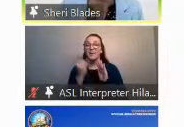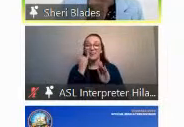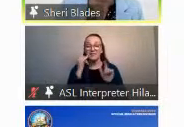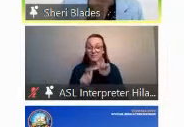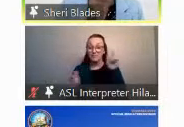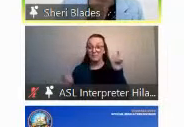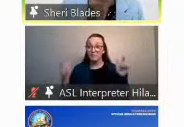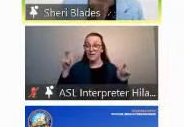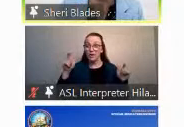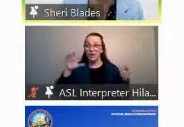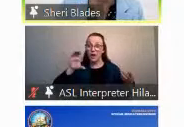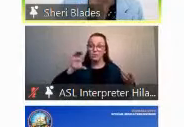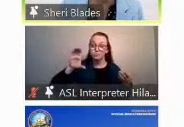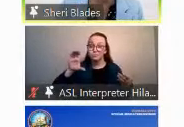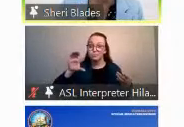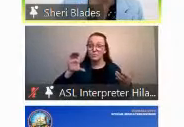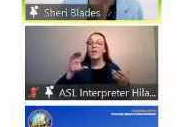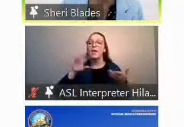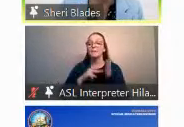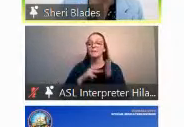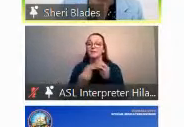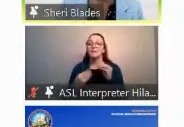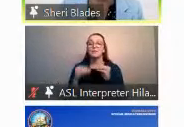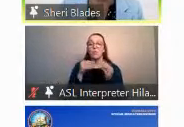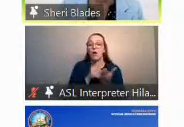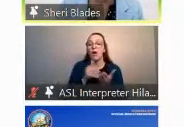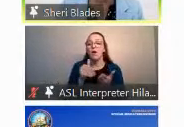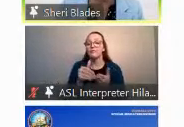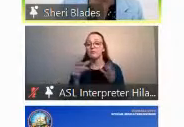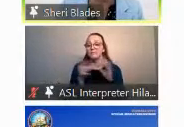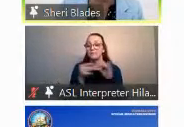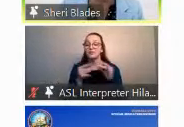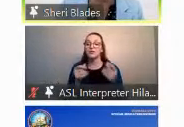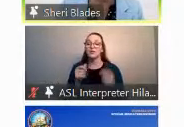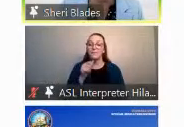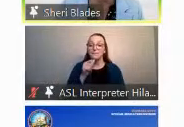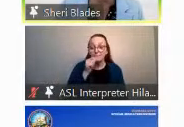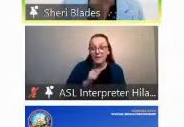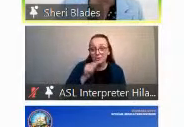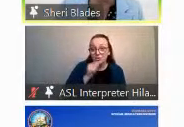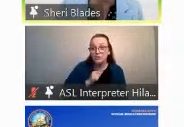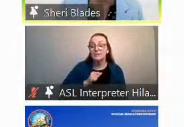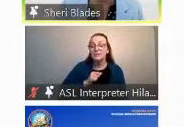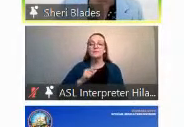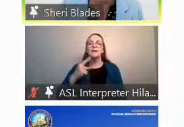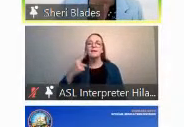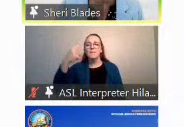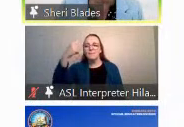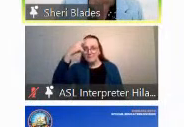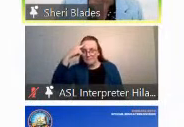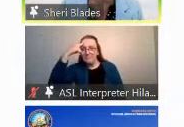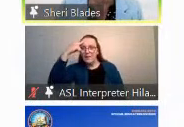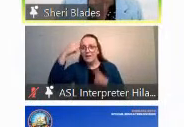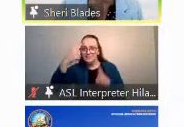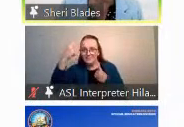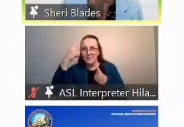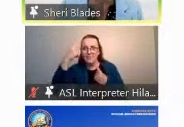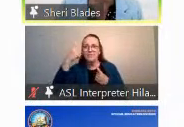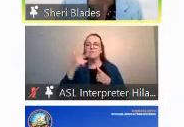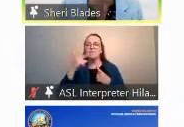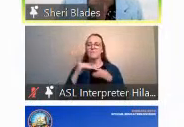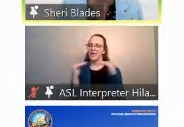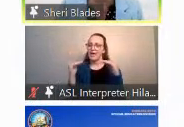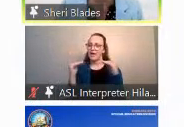more frequently the word was mentioned. Words like patient, mindful, fair, and